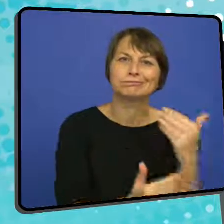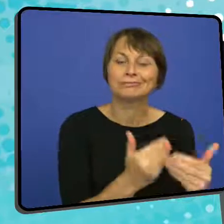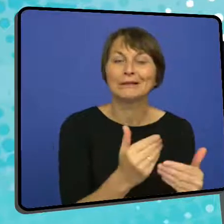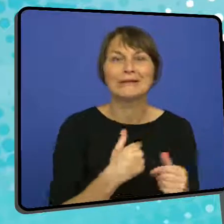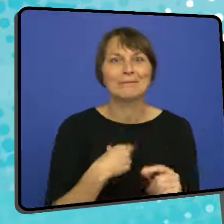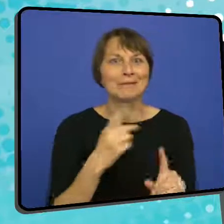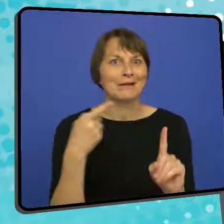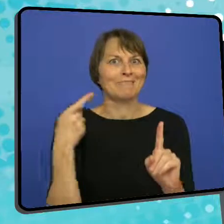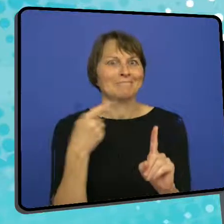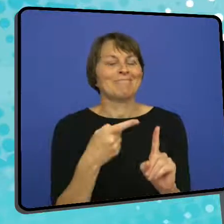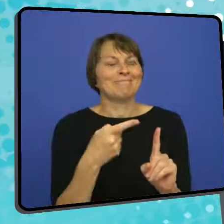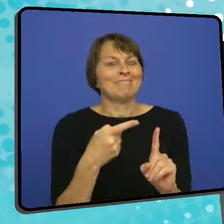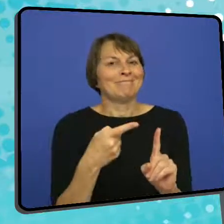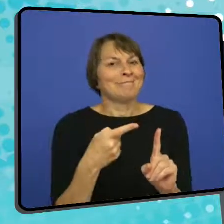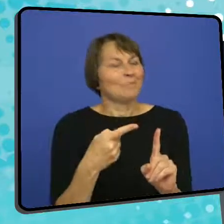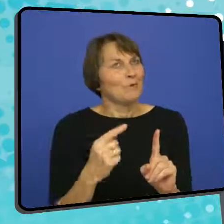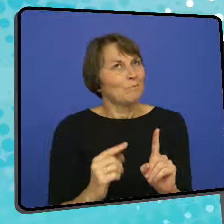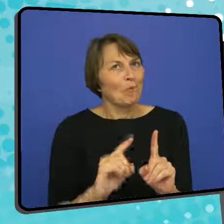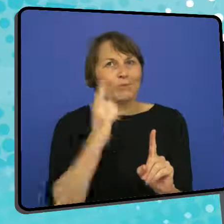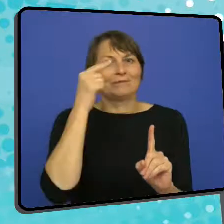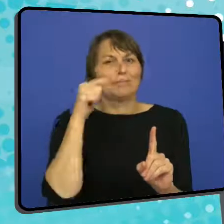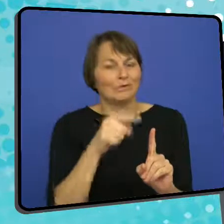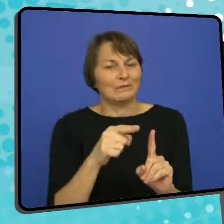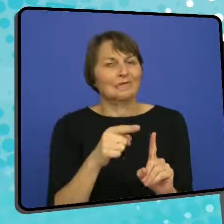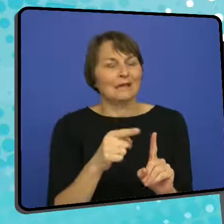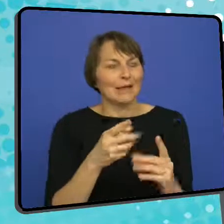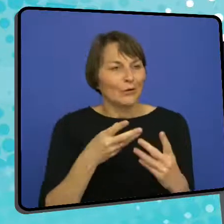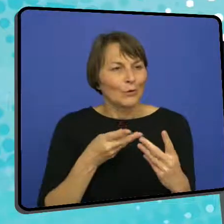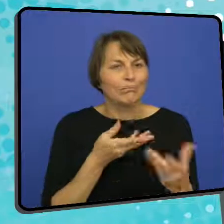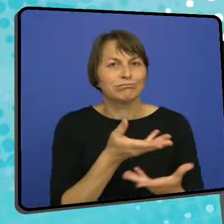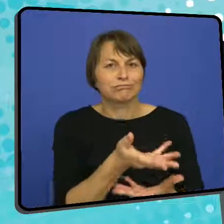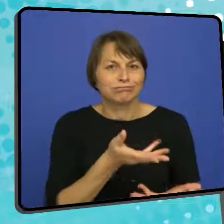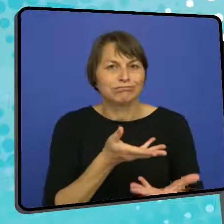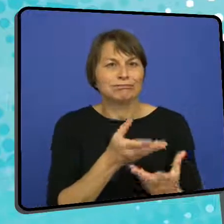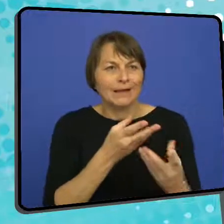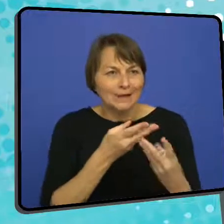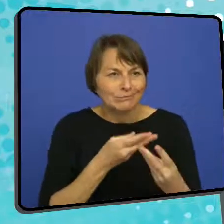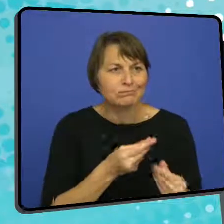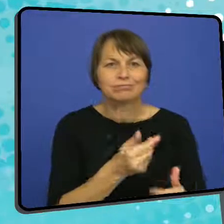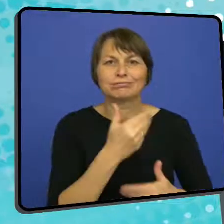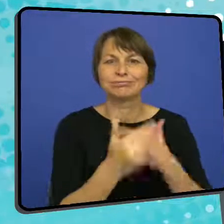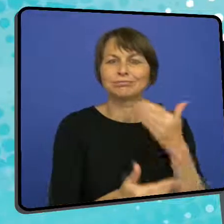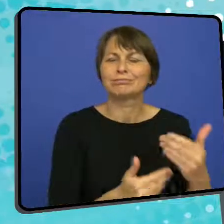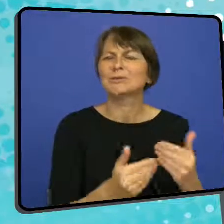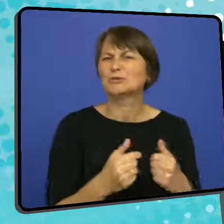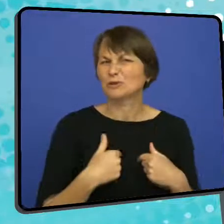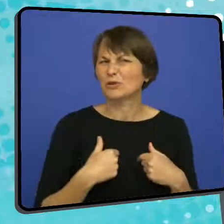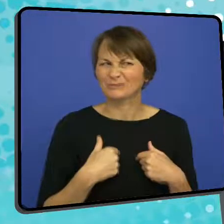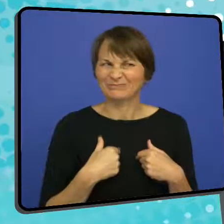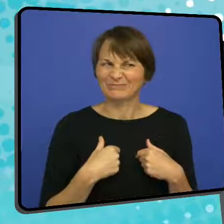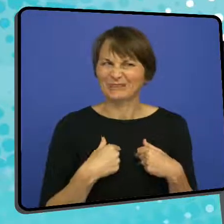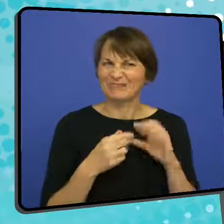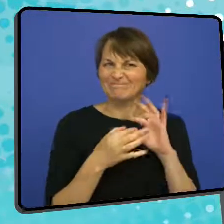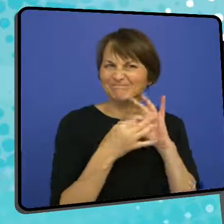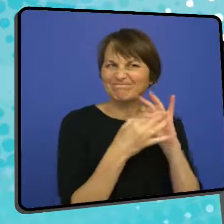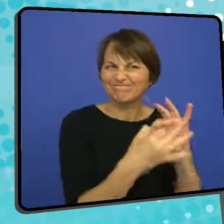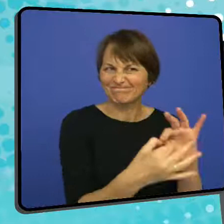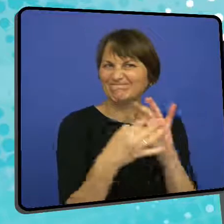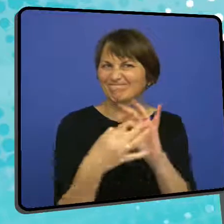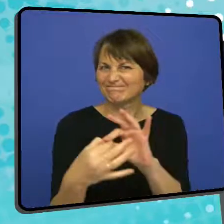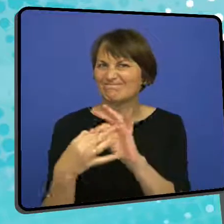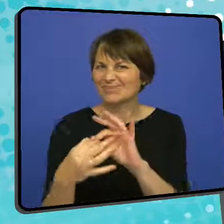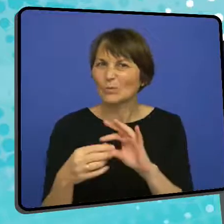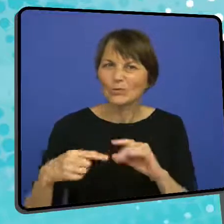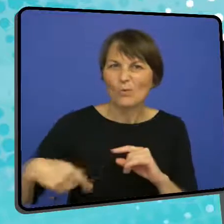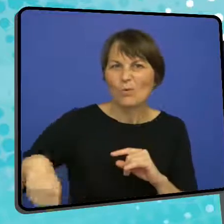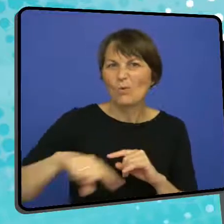designer. That kind of goes back into, I think, the relationship we have with these three roles. And